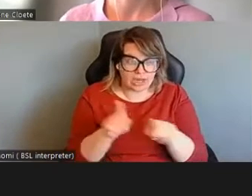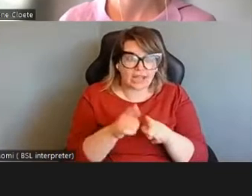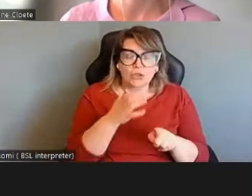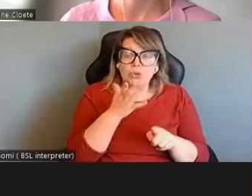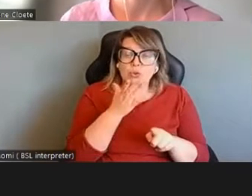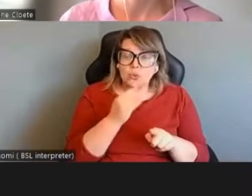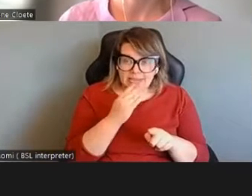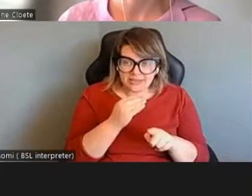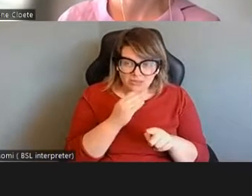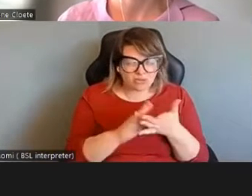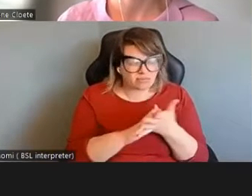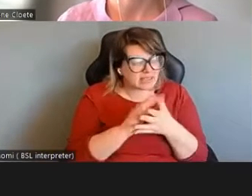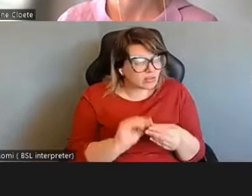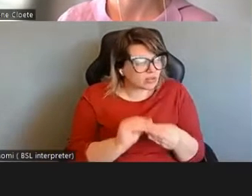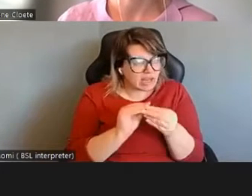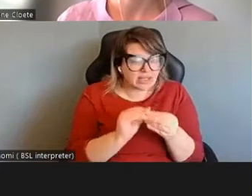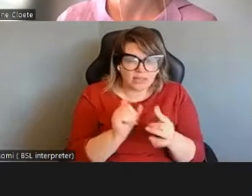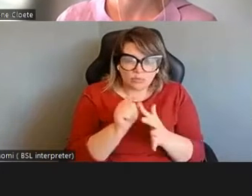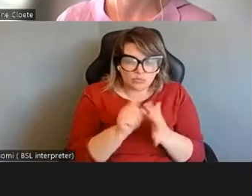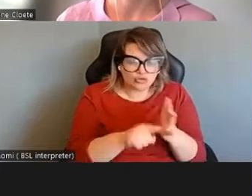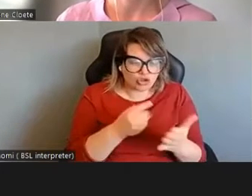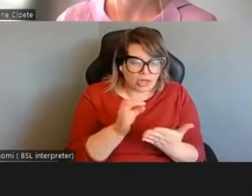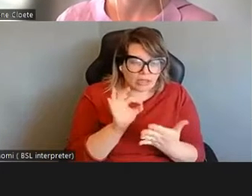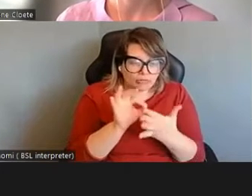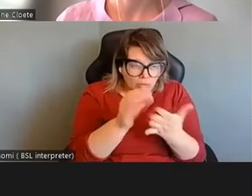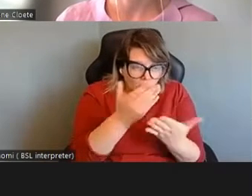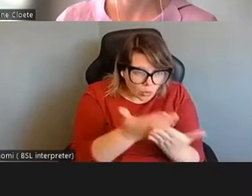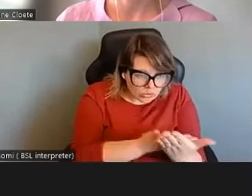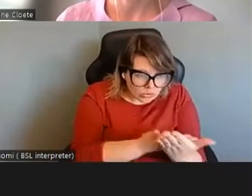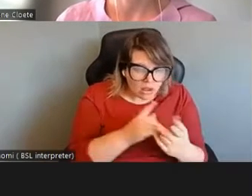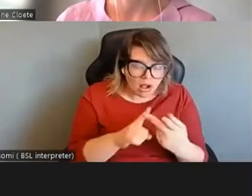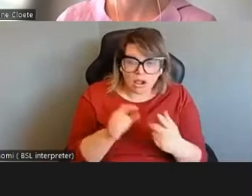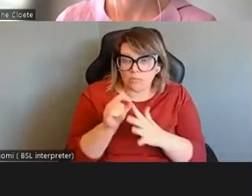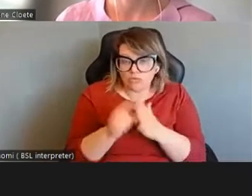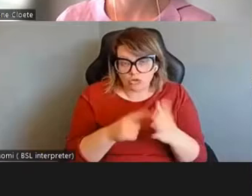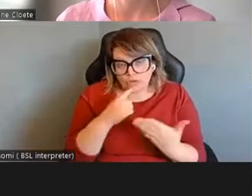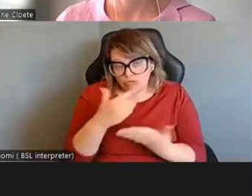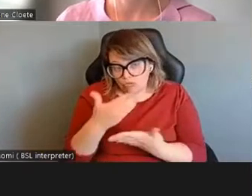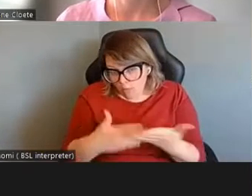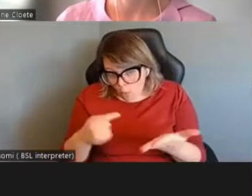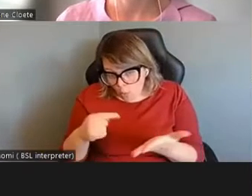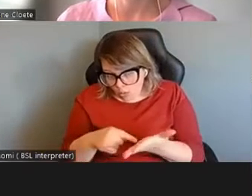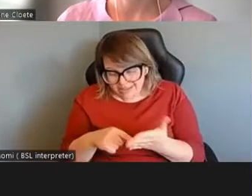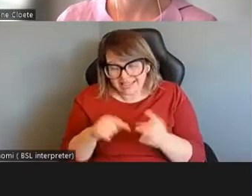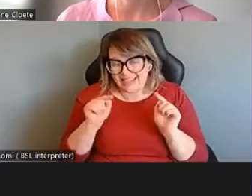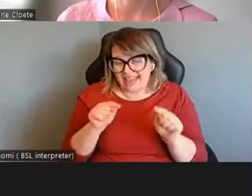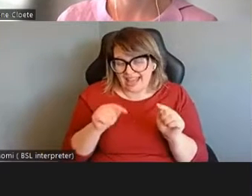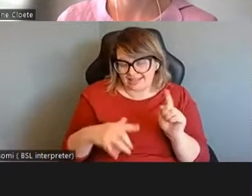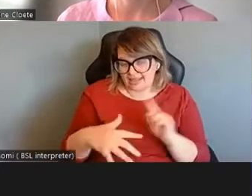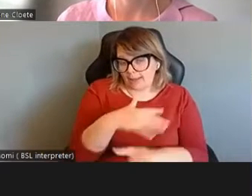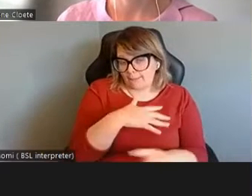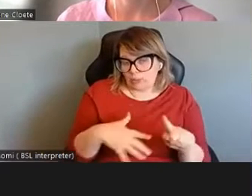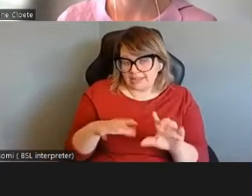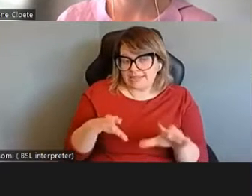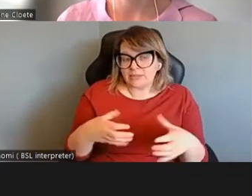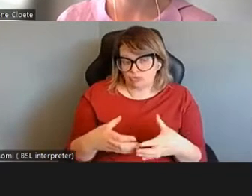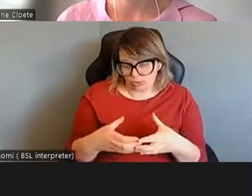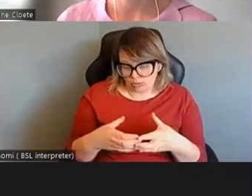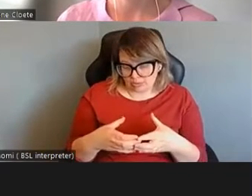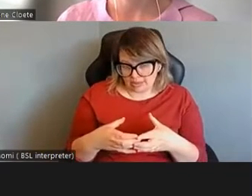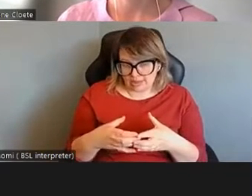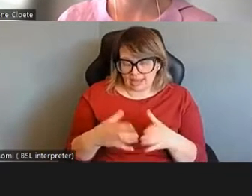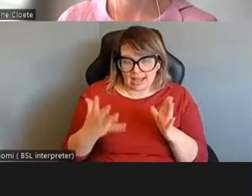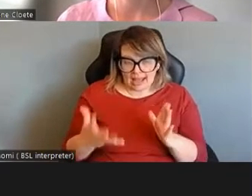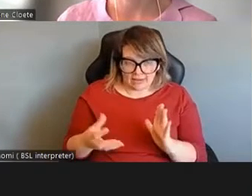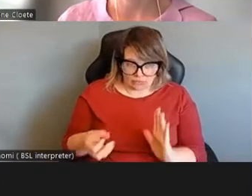project proposal or for project report. And this is the step where the community group put their results into